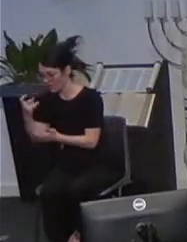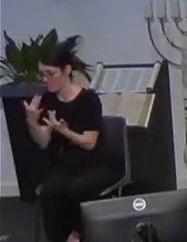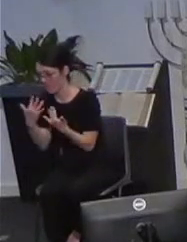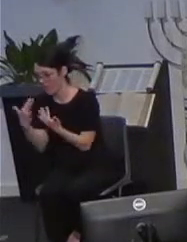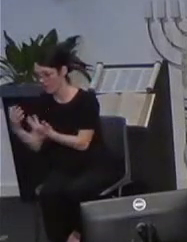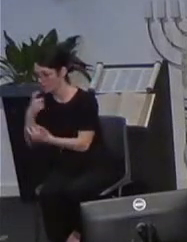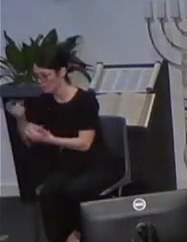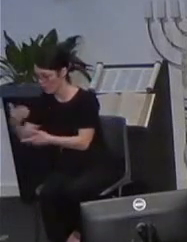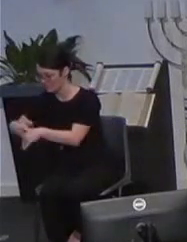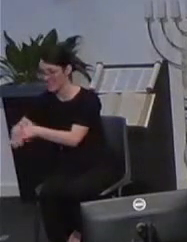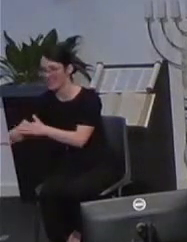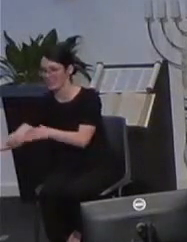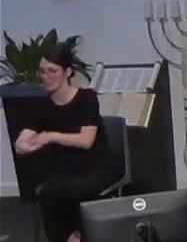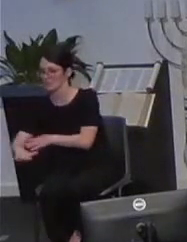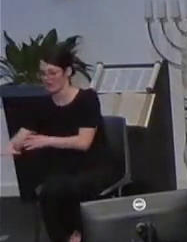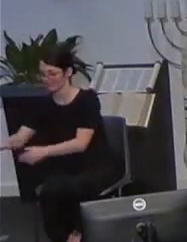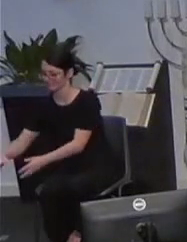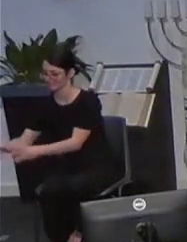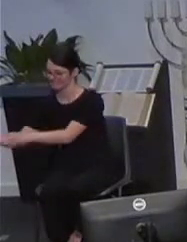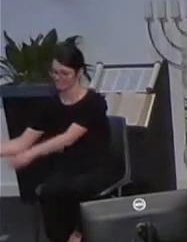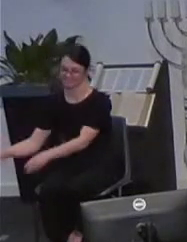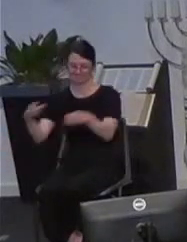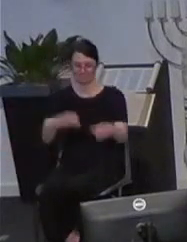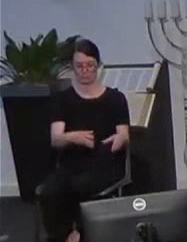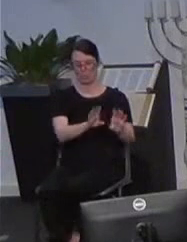way to create space for gardening.